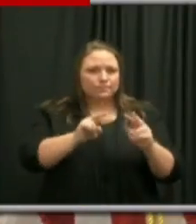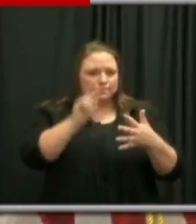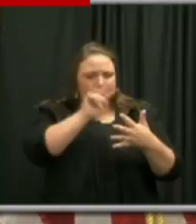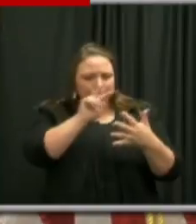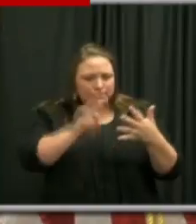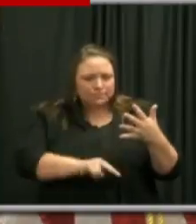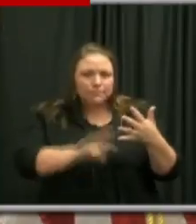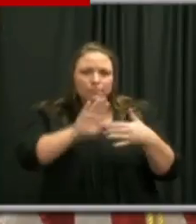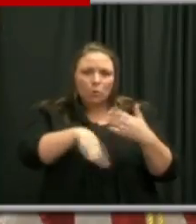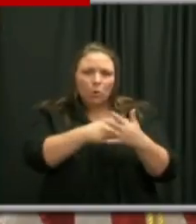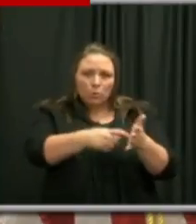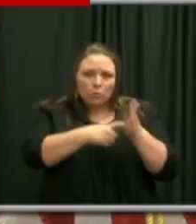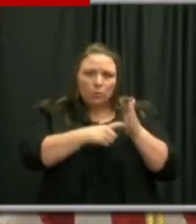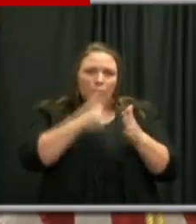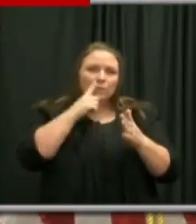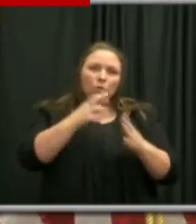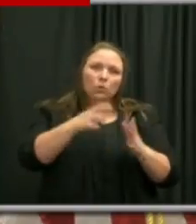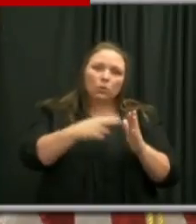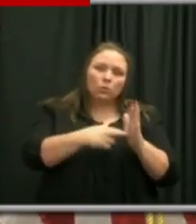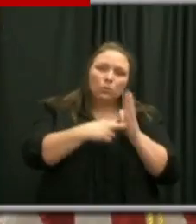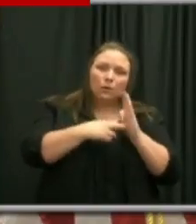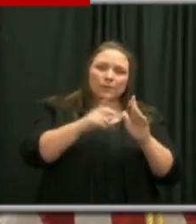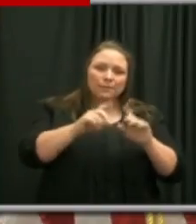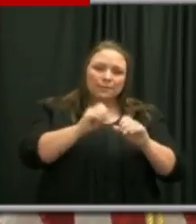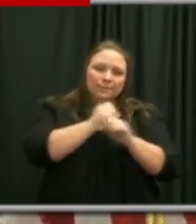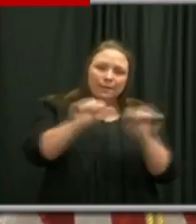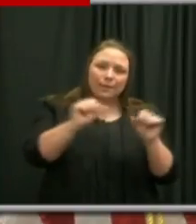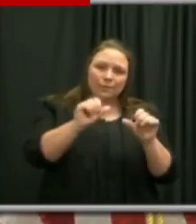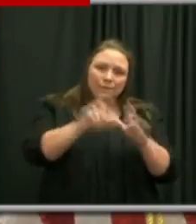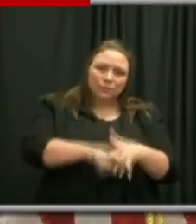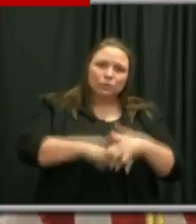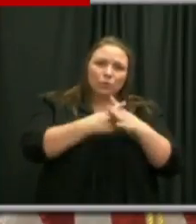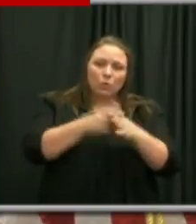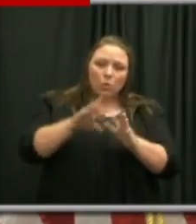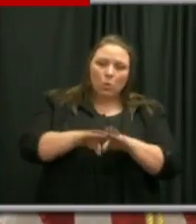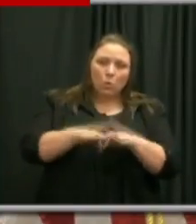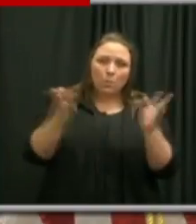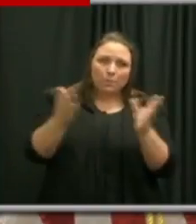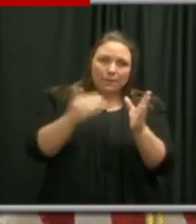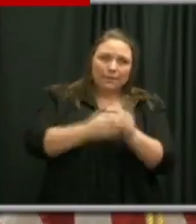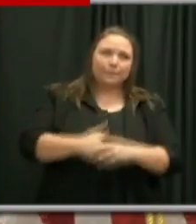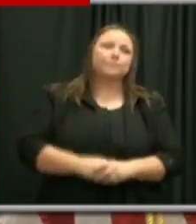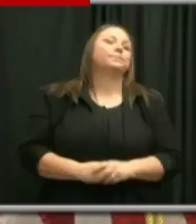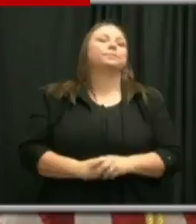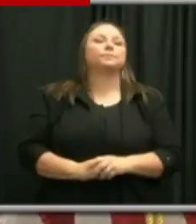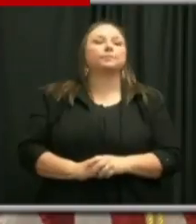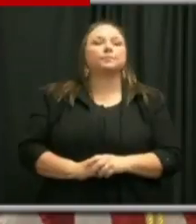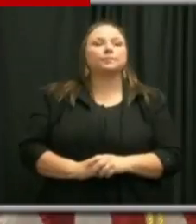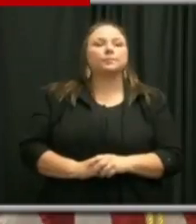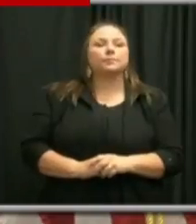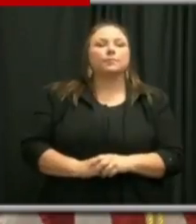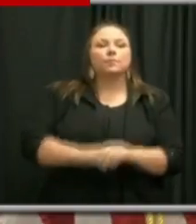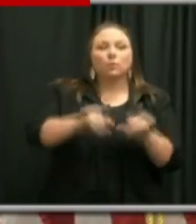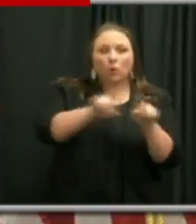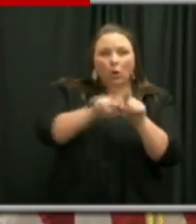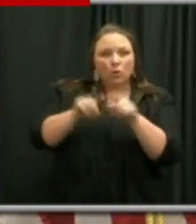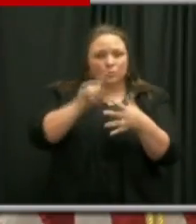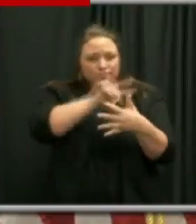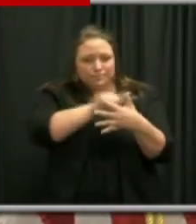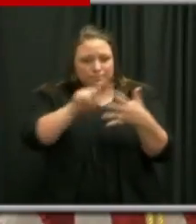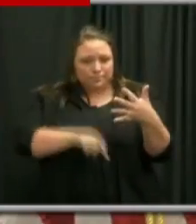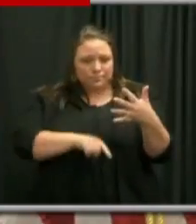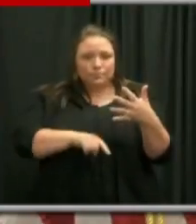health benchmarks required to safely enter the first phase of the roadmap for reopening Nashville. In addition to these